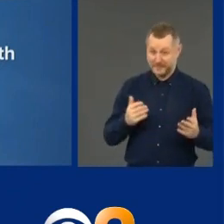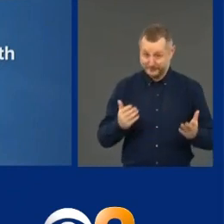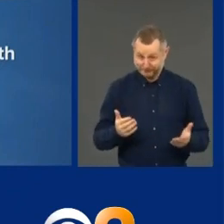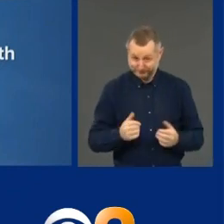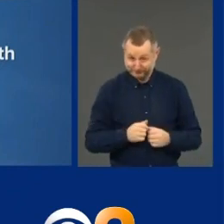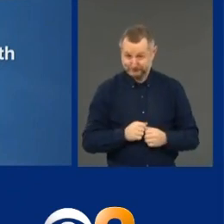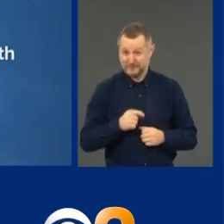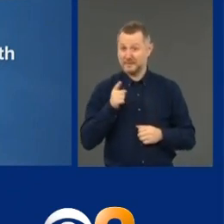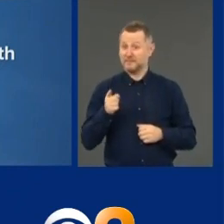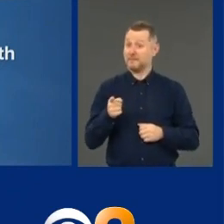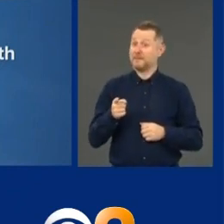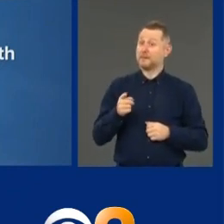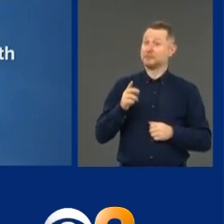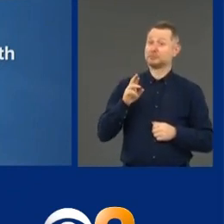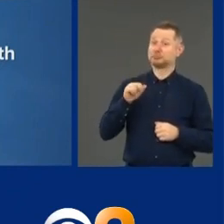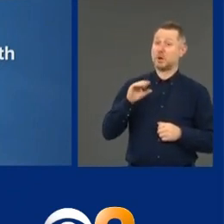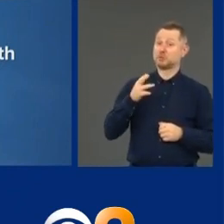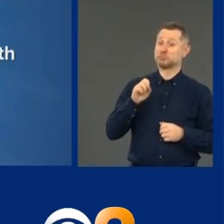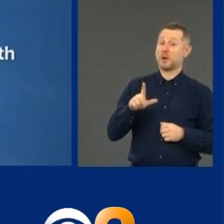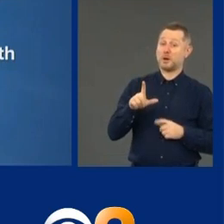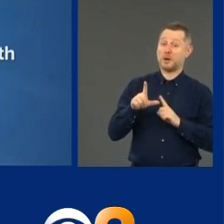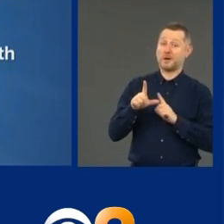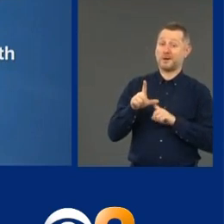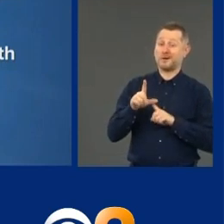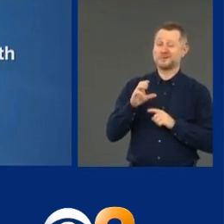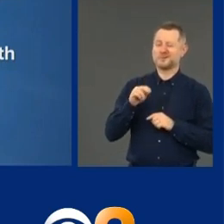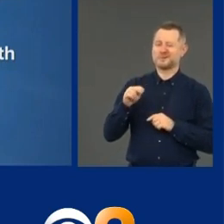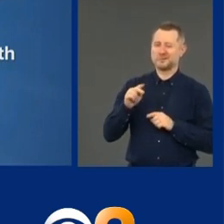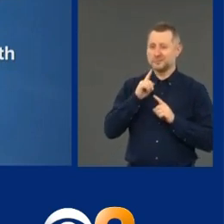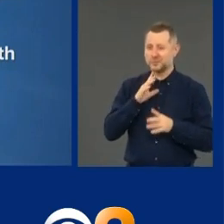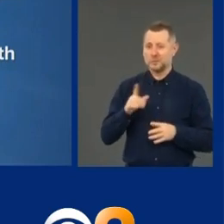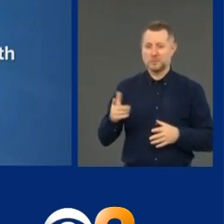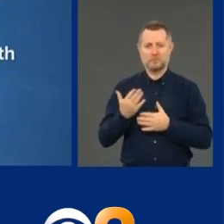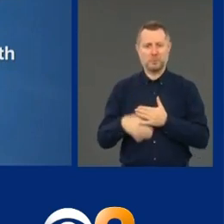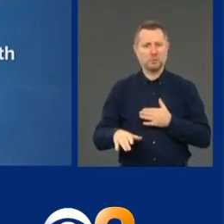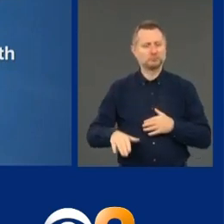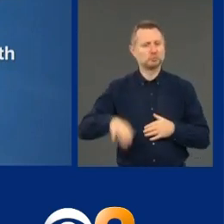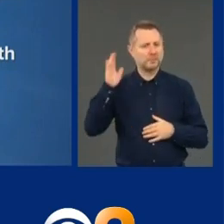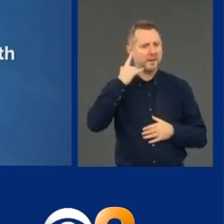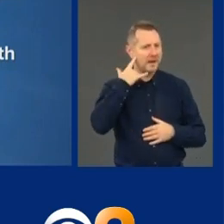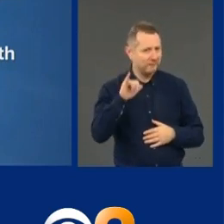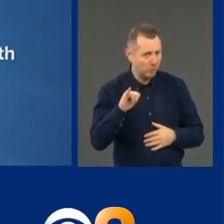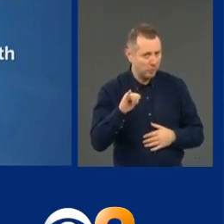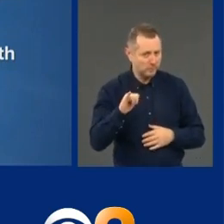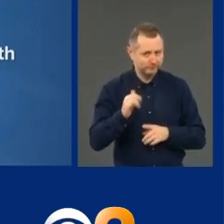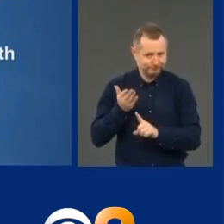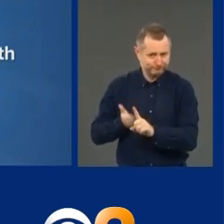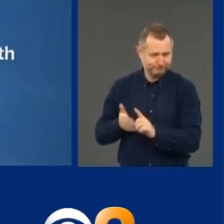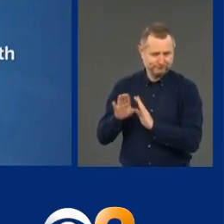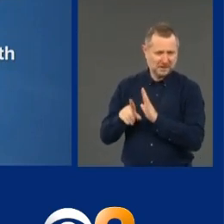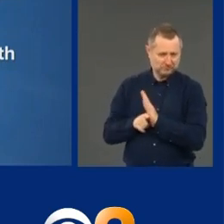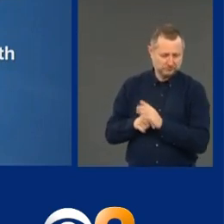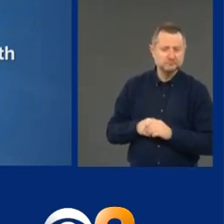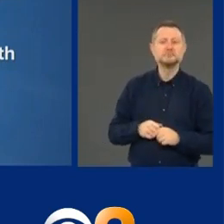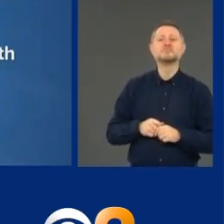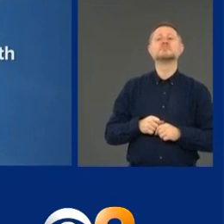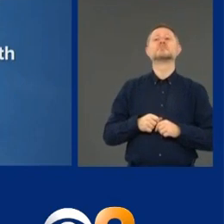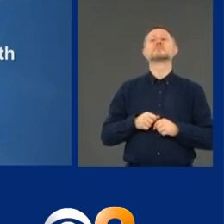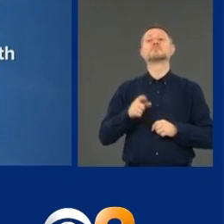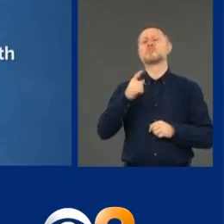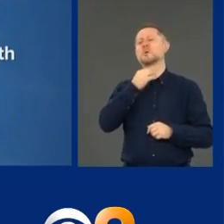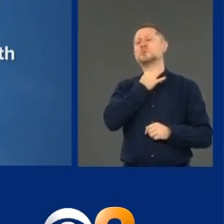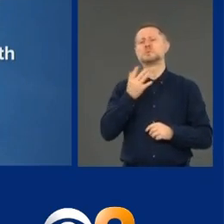Rachel is by birth a Californian, I believe. Really, really, really New York. Curious what she